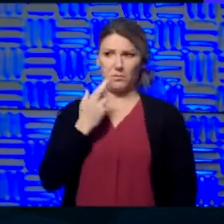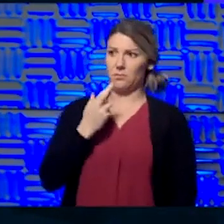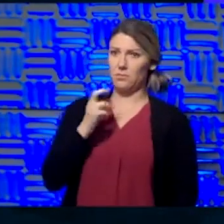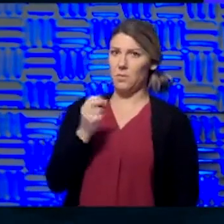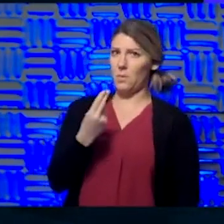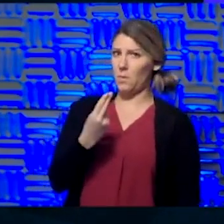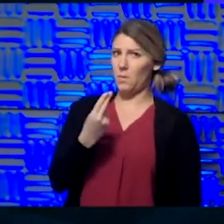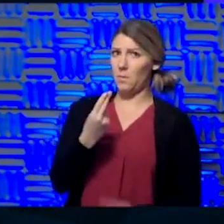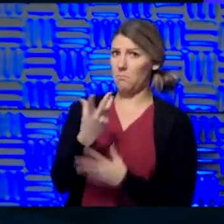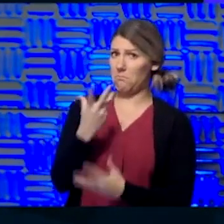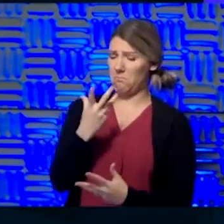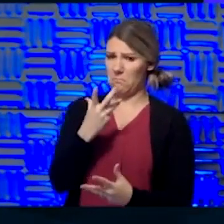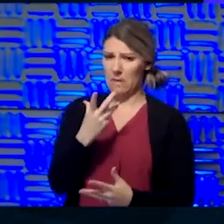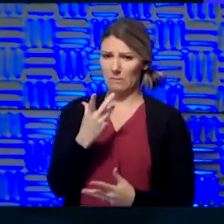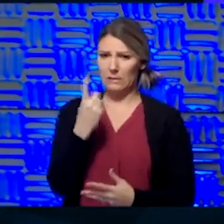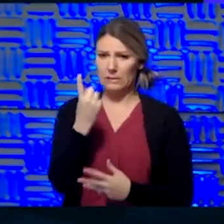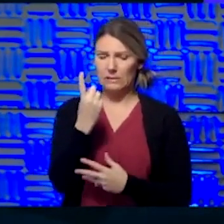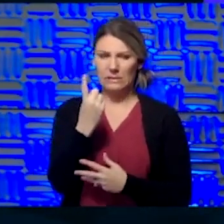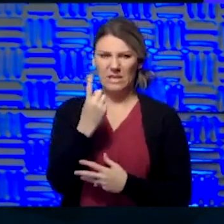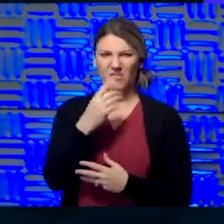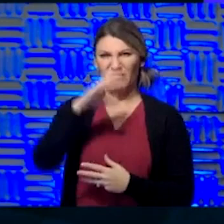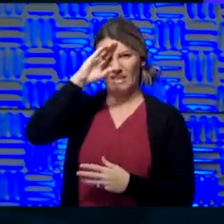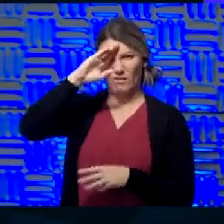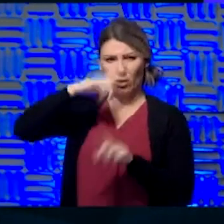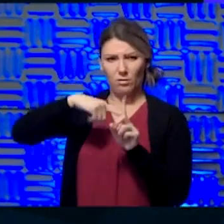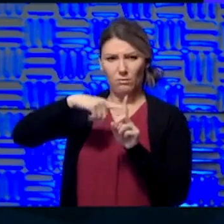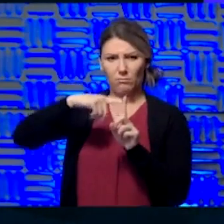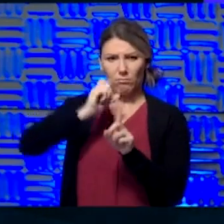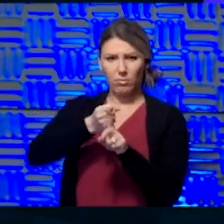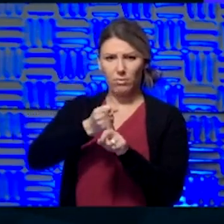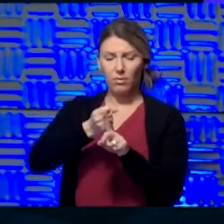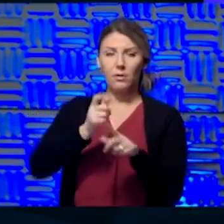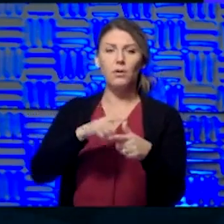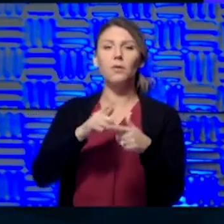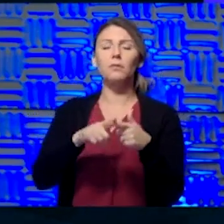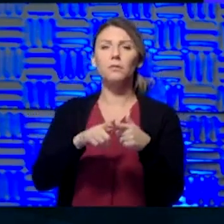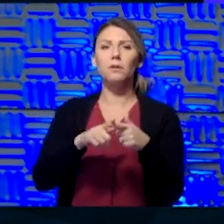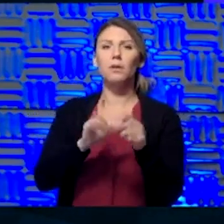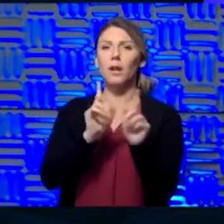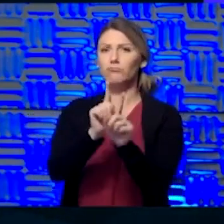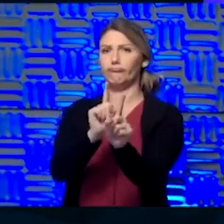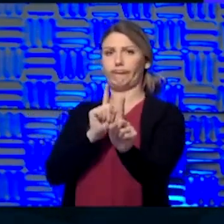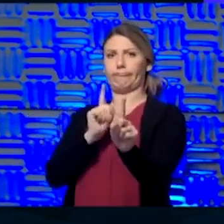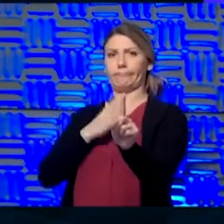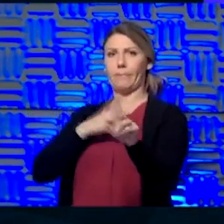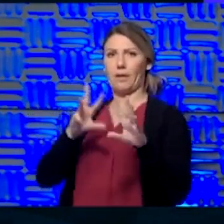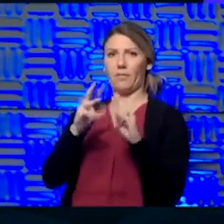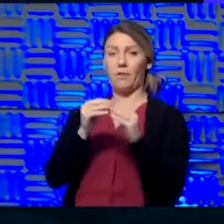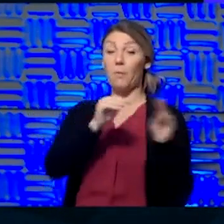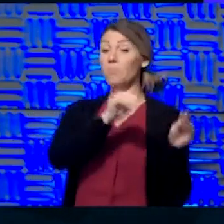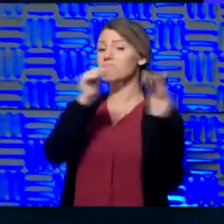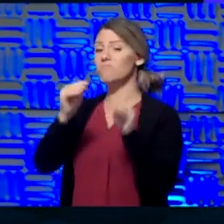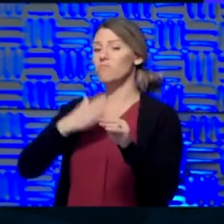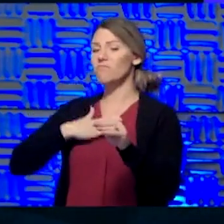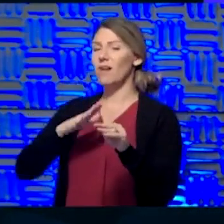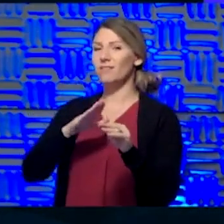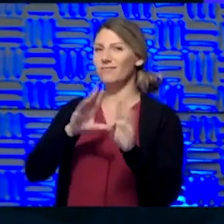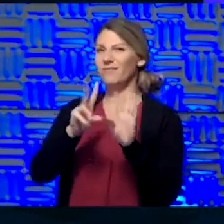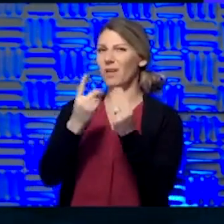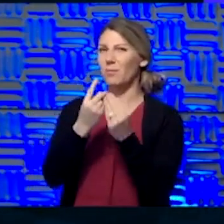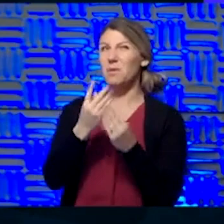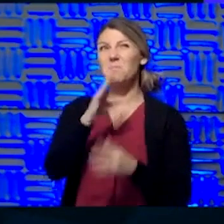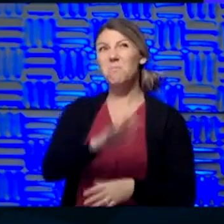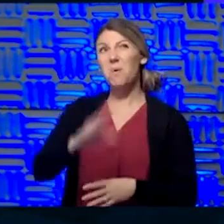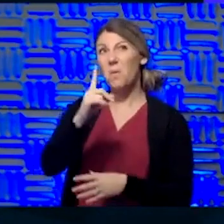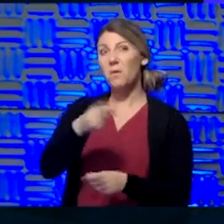a fever here. So I kind of stayed away from my family. I moved back in with my family about a year ago.